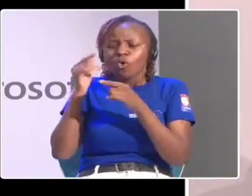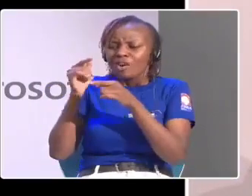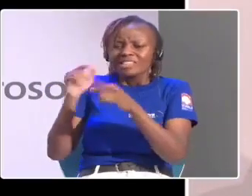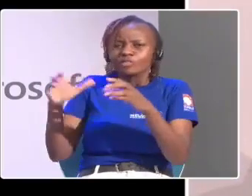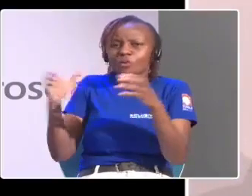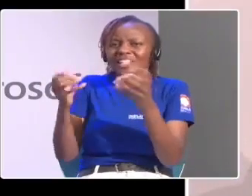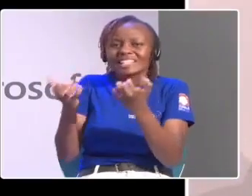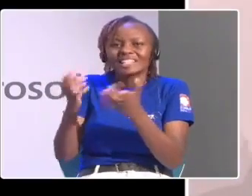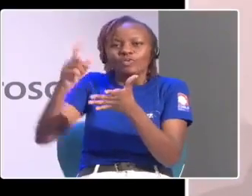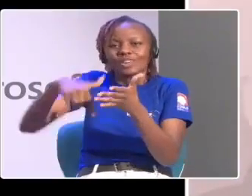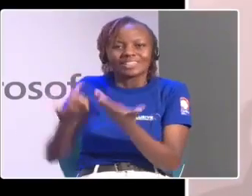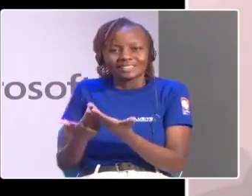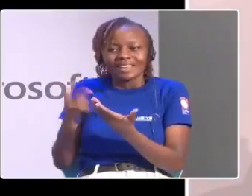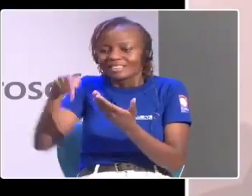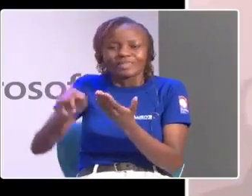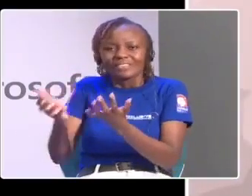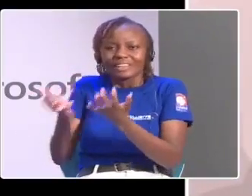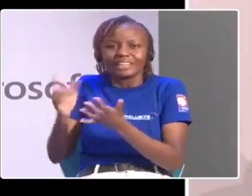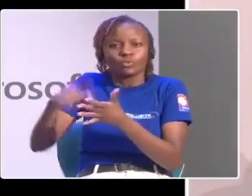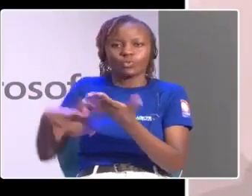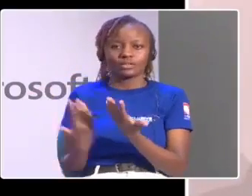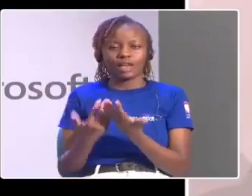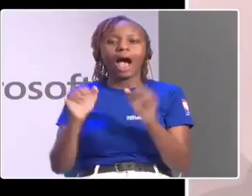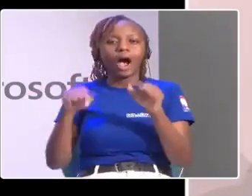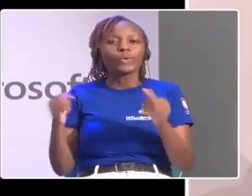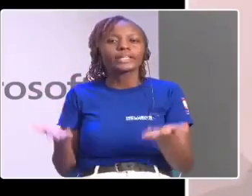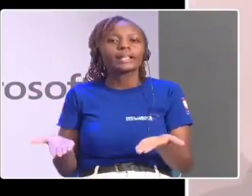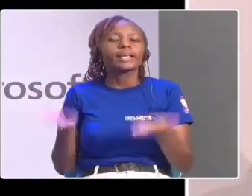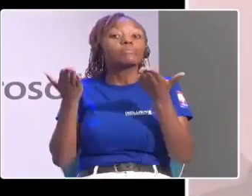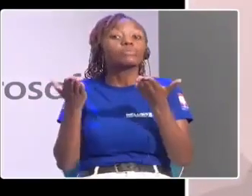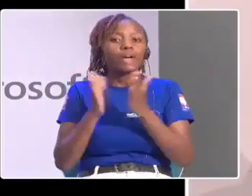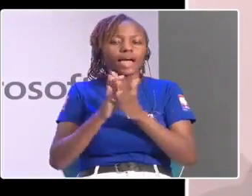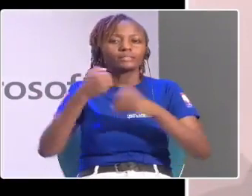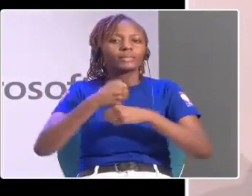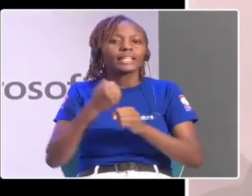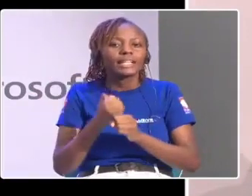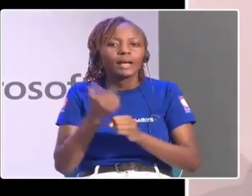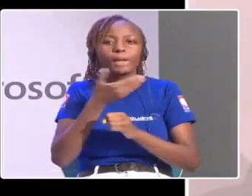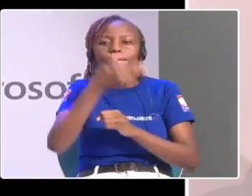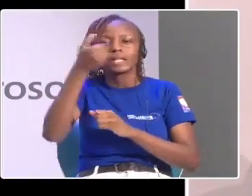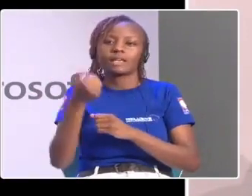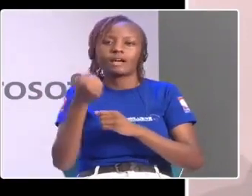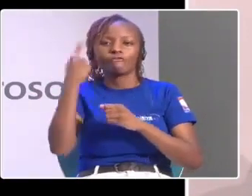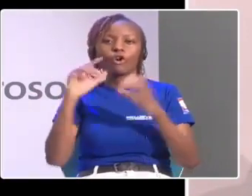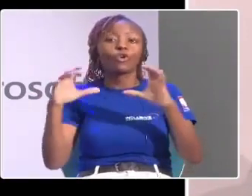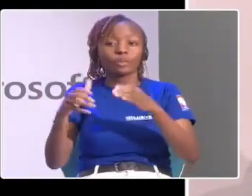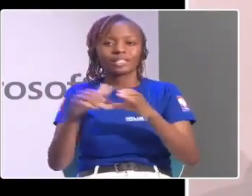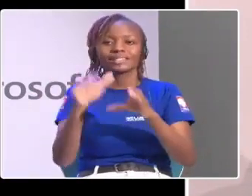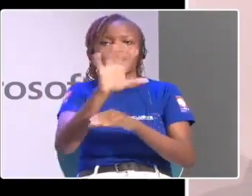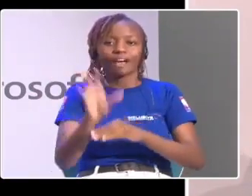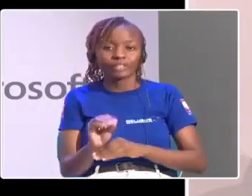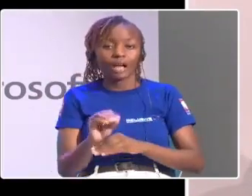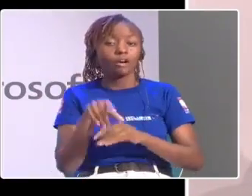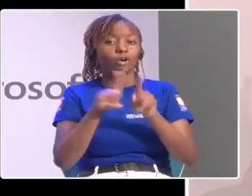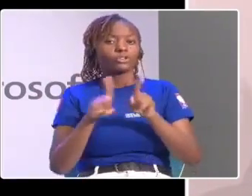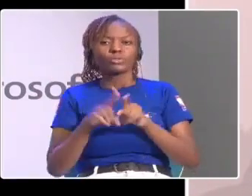from Google applications, how they can improve and make them even better suited for communities in Africa. And we've had a number